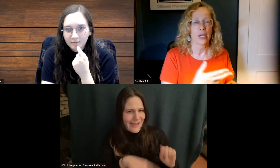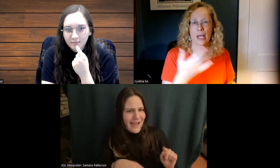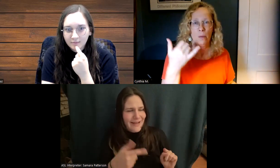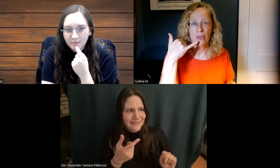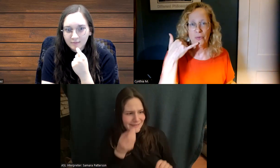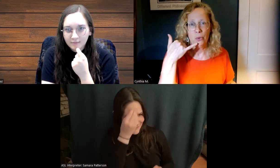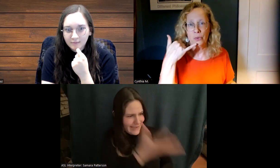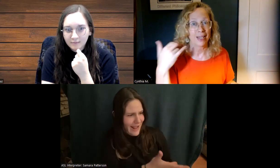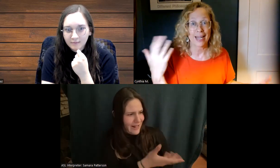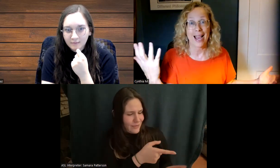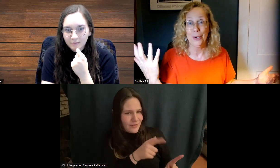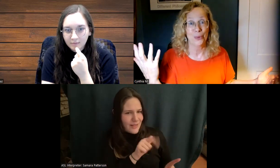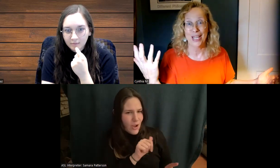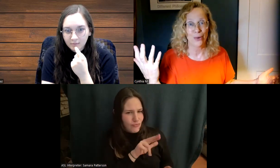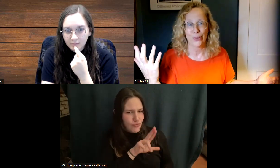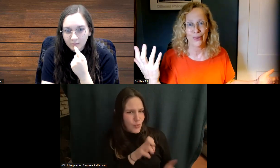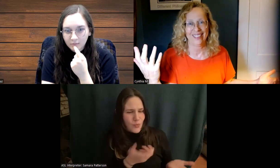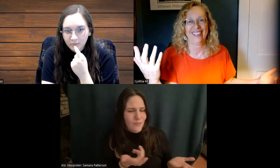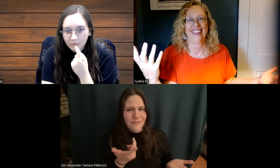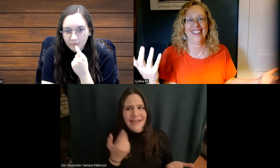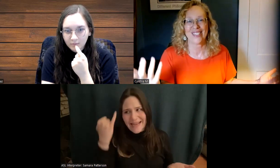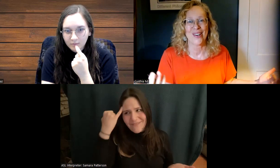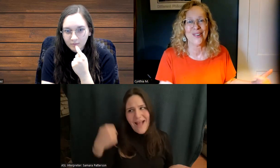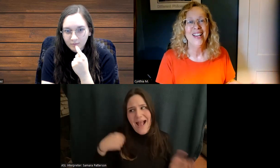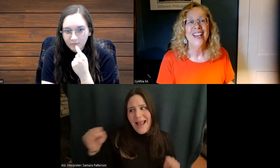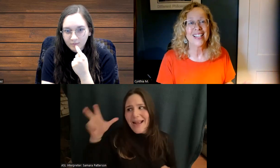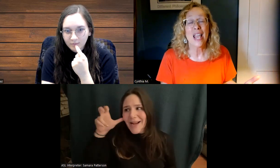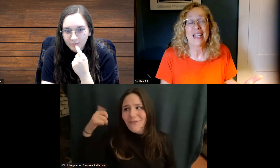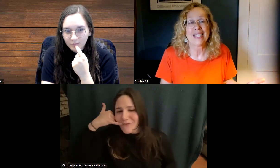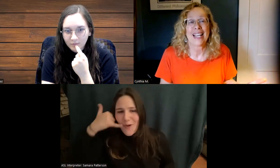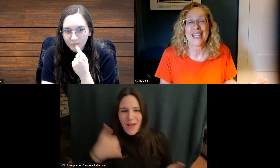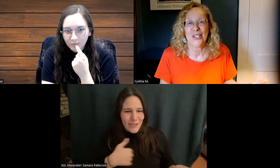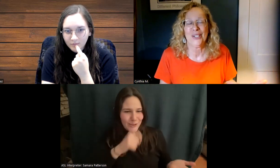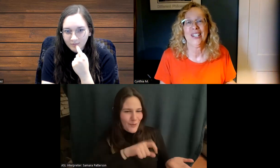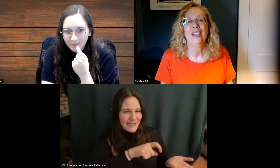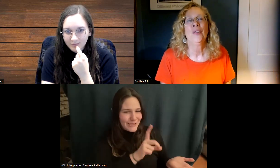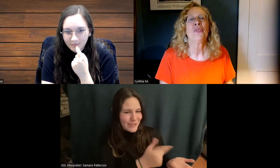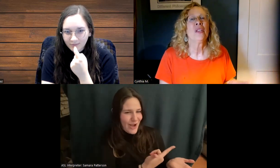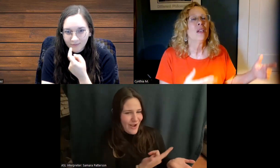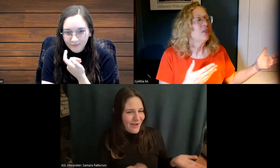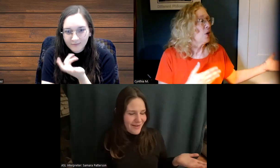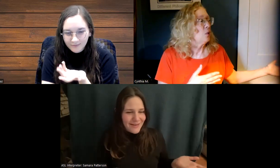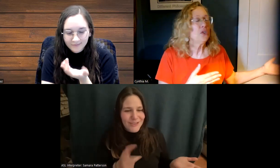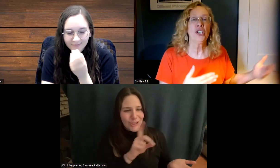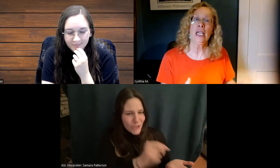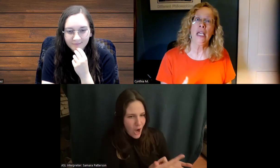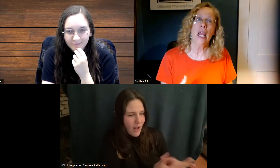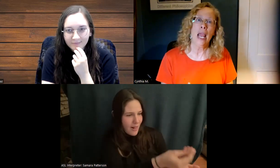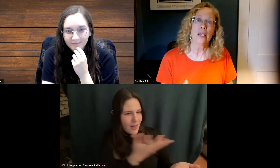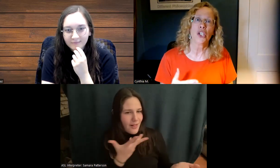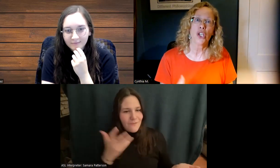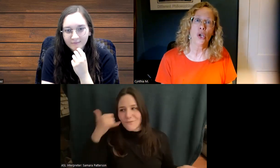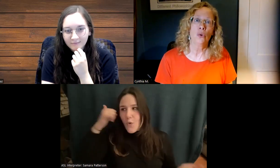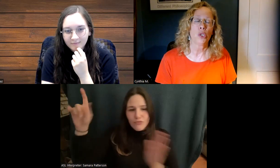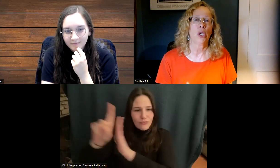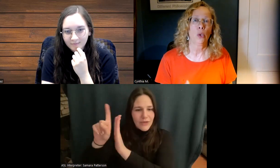tell her to tell me the phone's ringing, I don't need her. So, because that means I can hear. So she